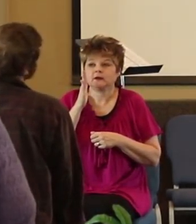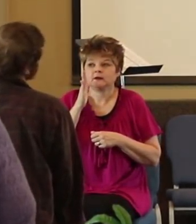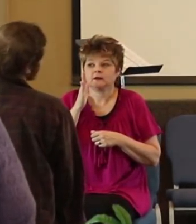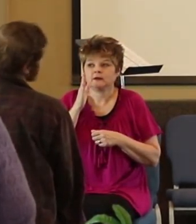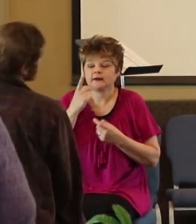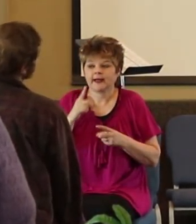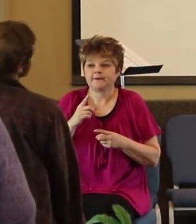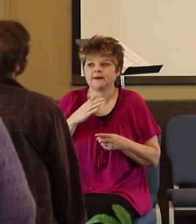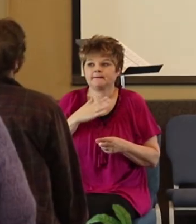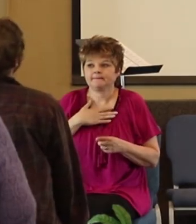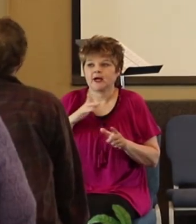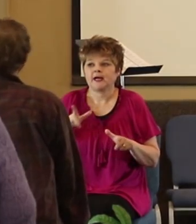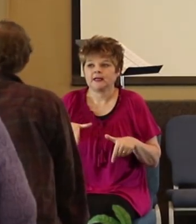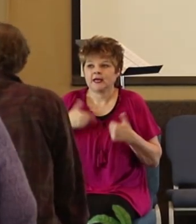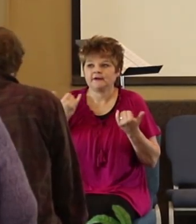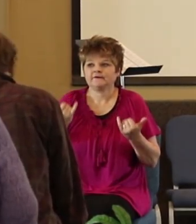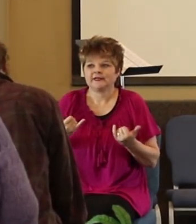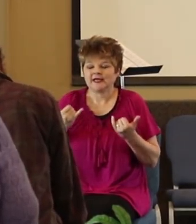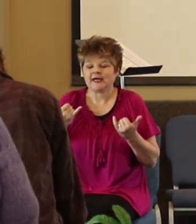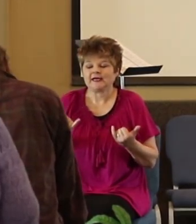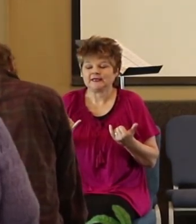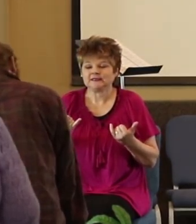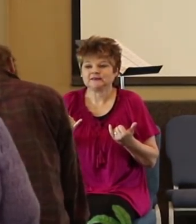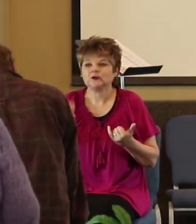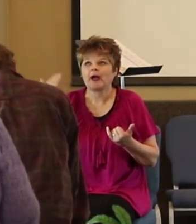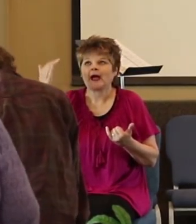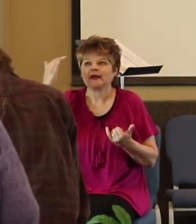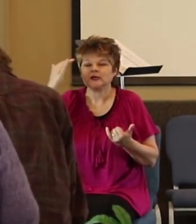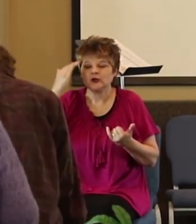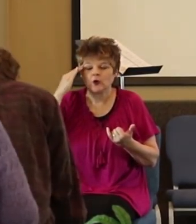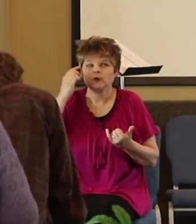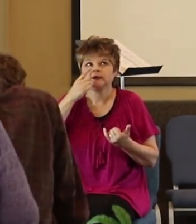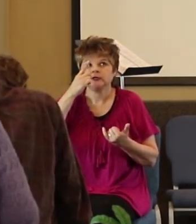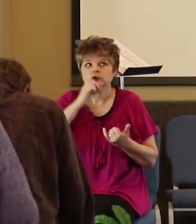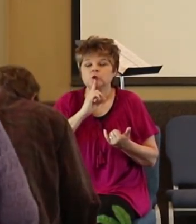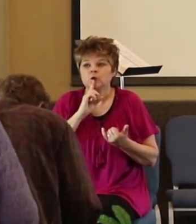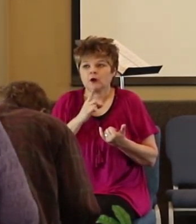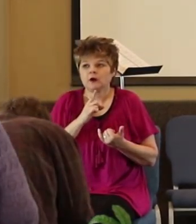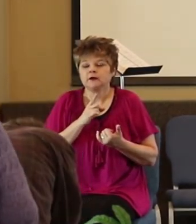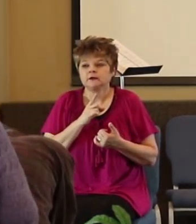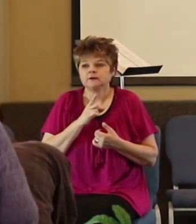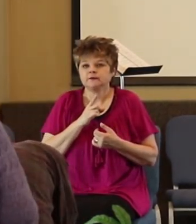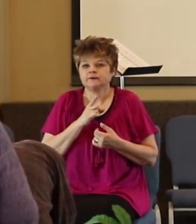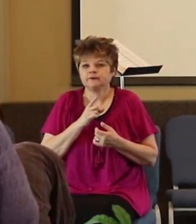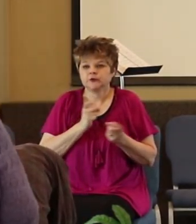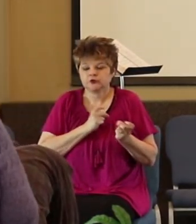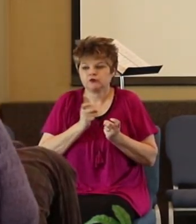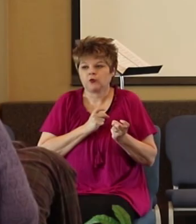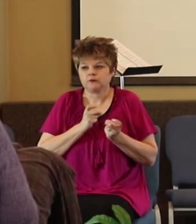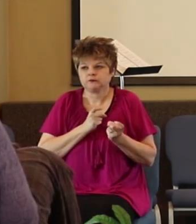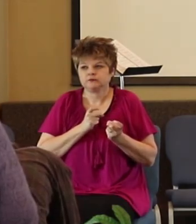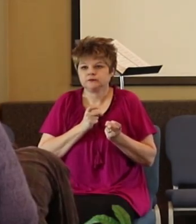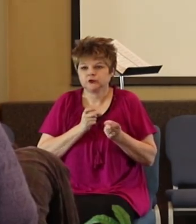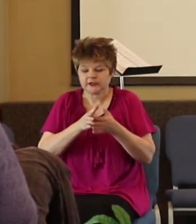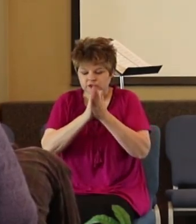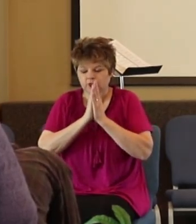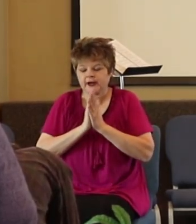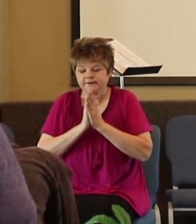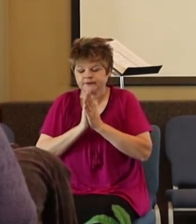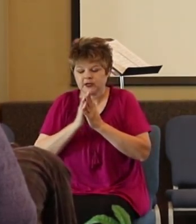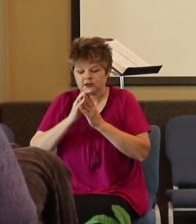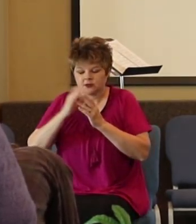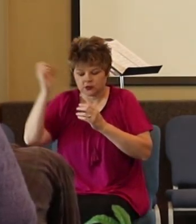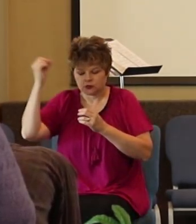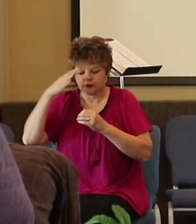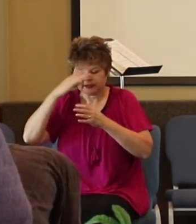done in my life today so that I know that you are in control. Let's pray.